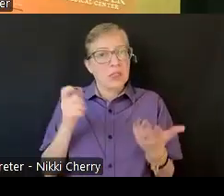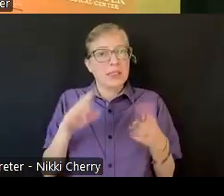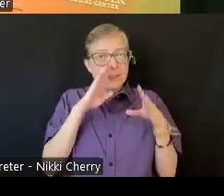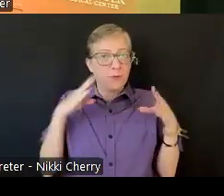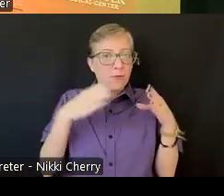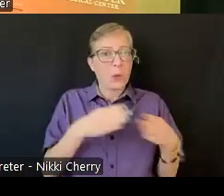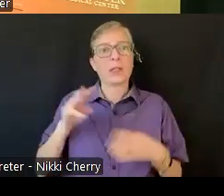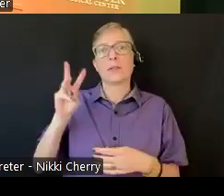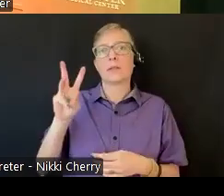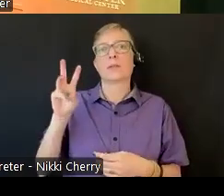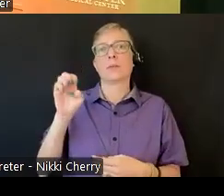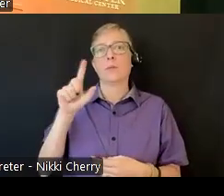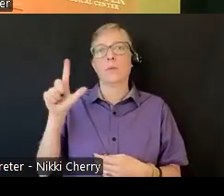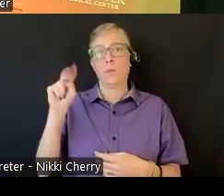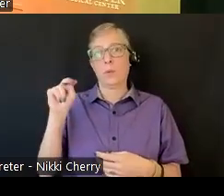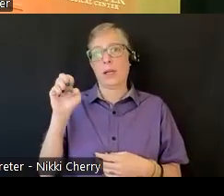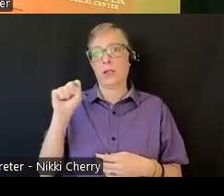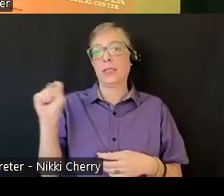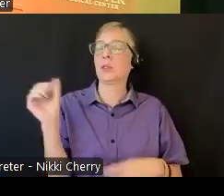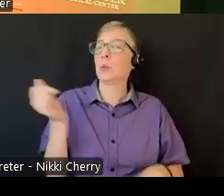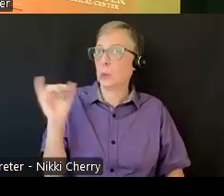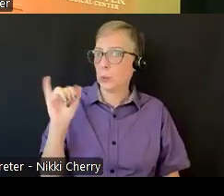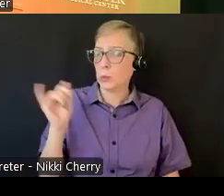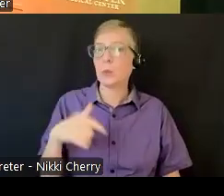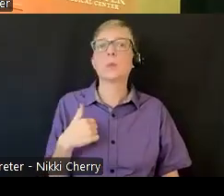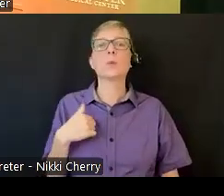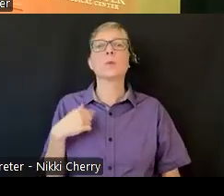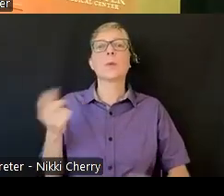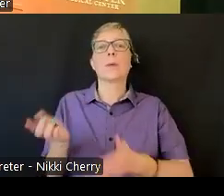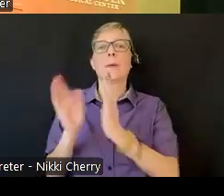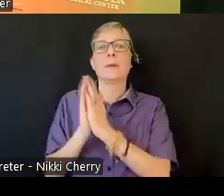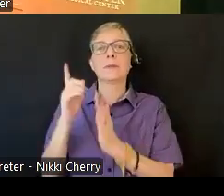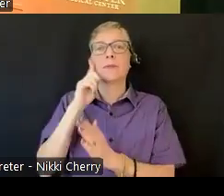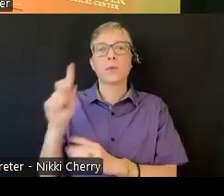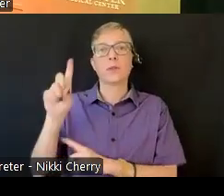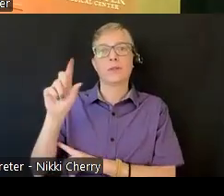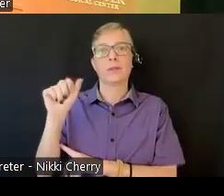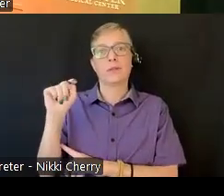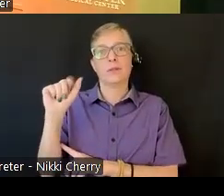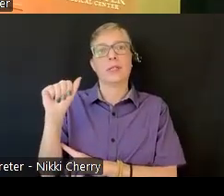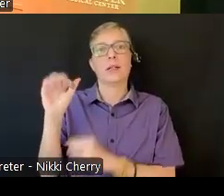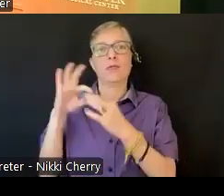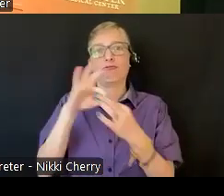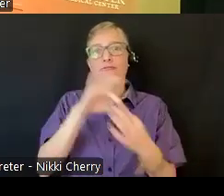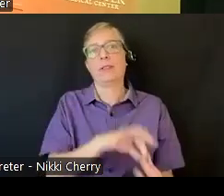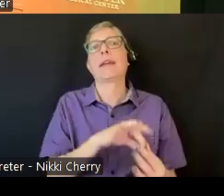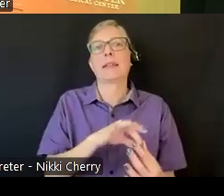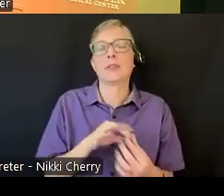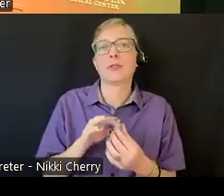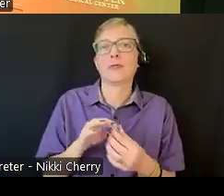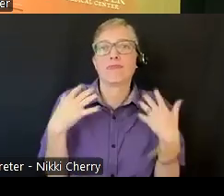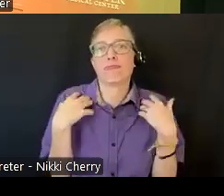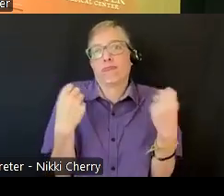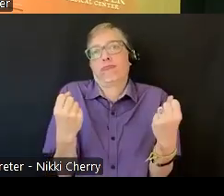to pull our data related to wellness data. Over the past 3 years, from 2020